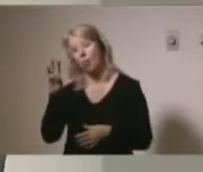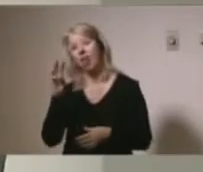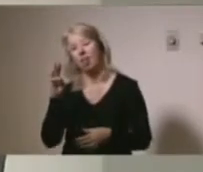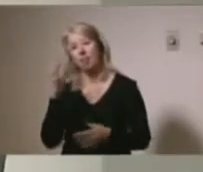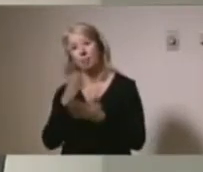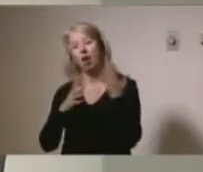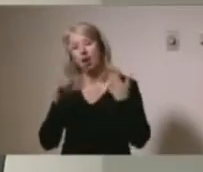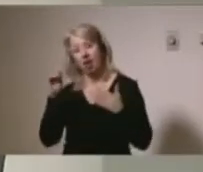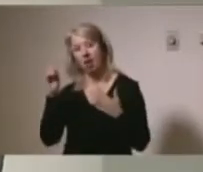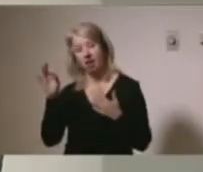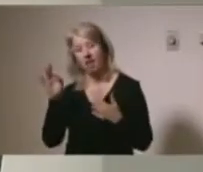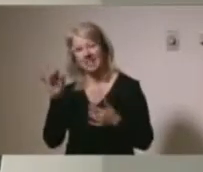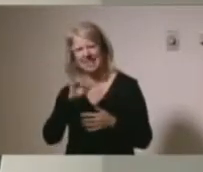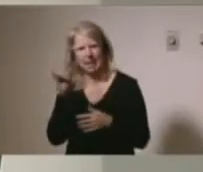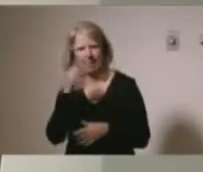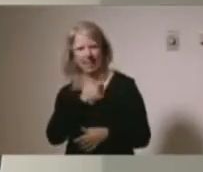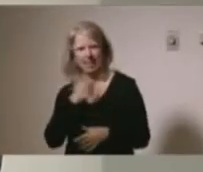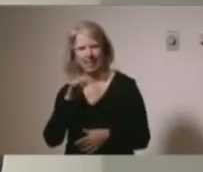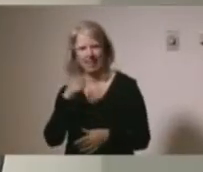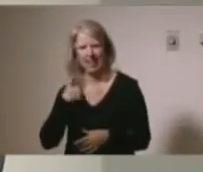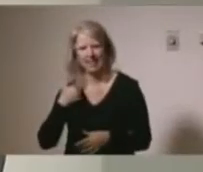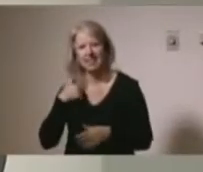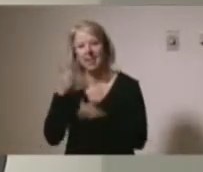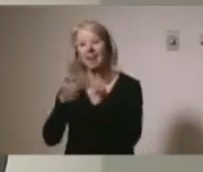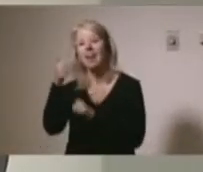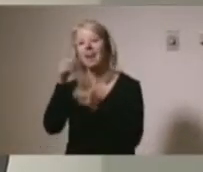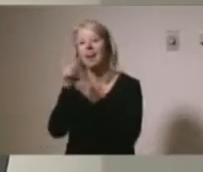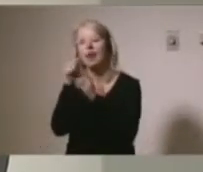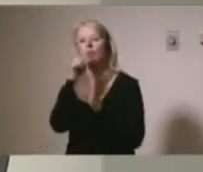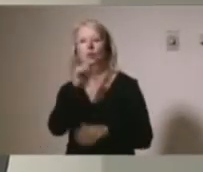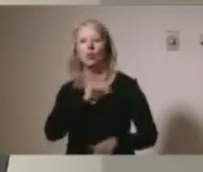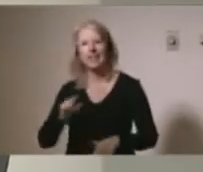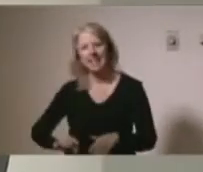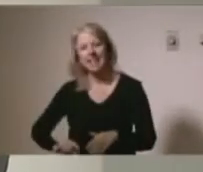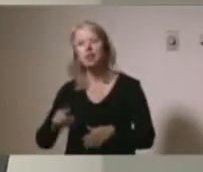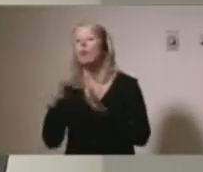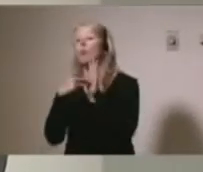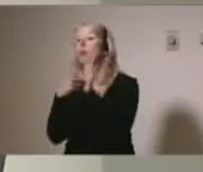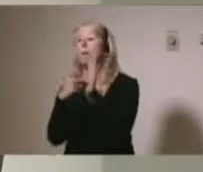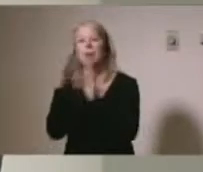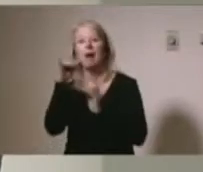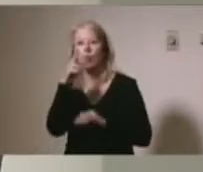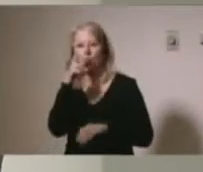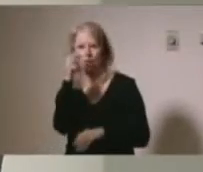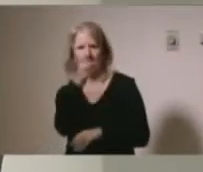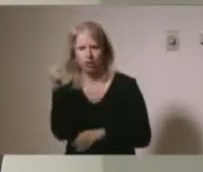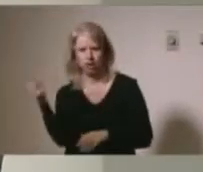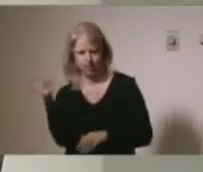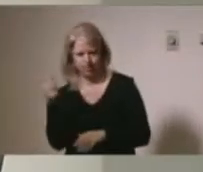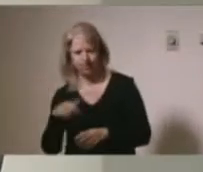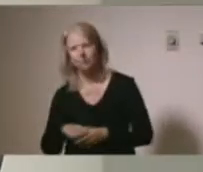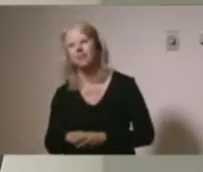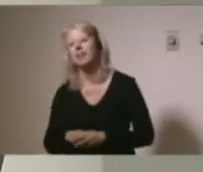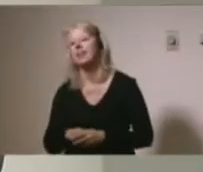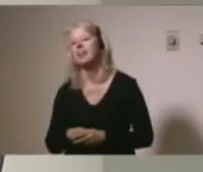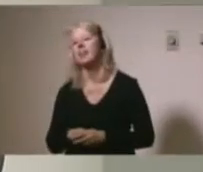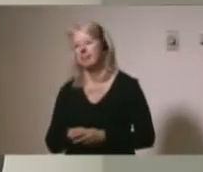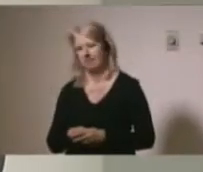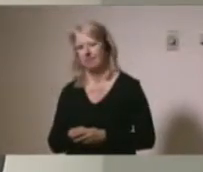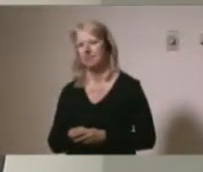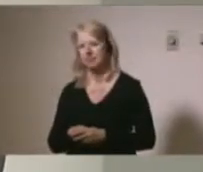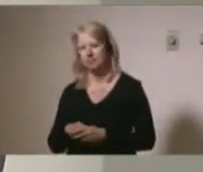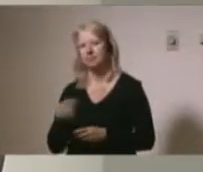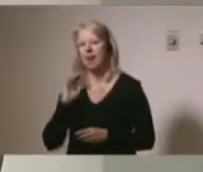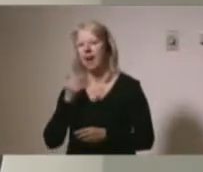state is the Queen, represented by the Governor-General. Our political leader is a